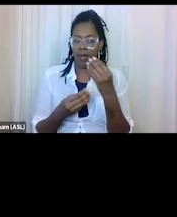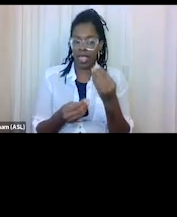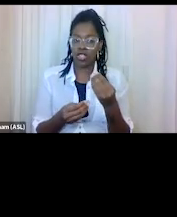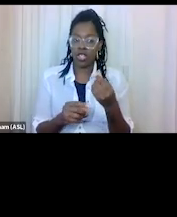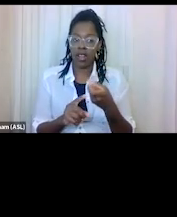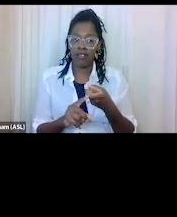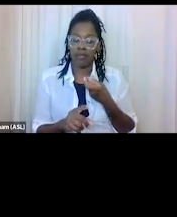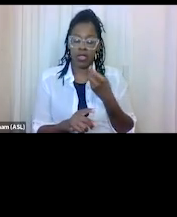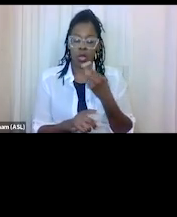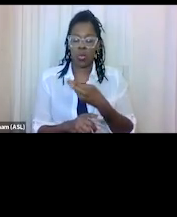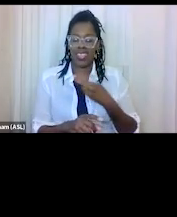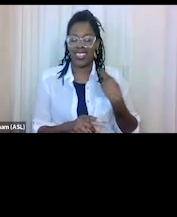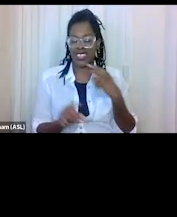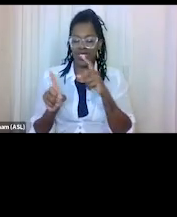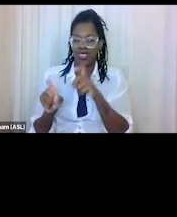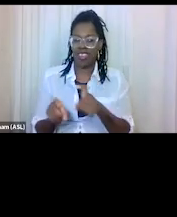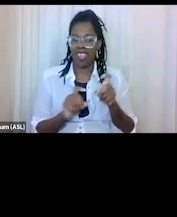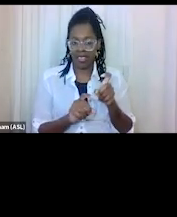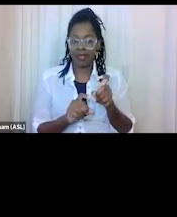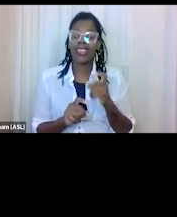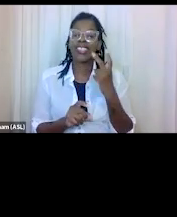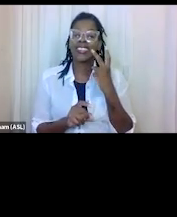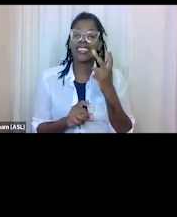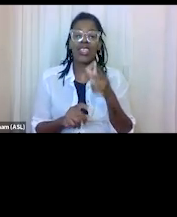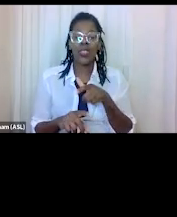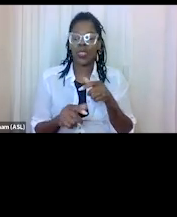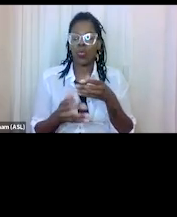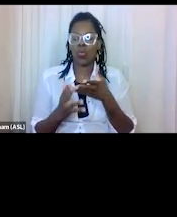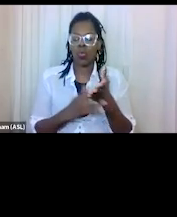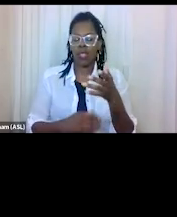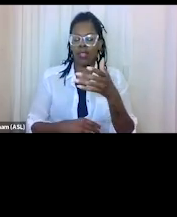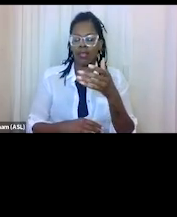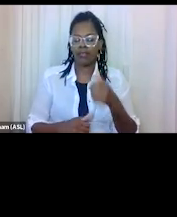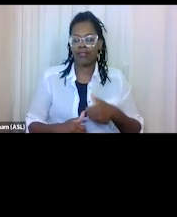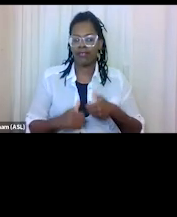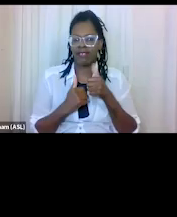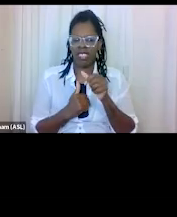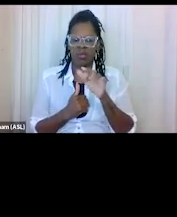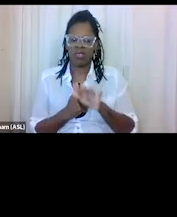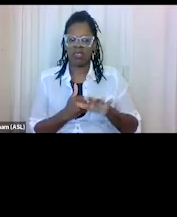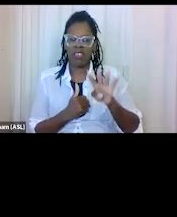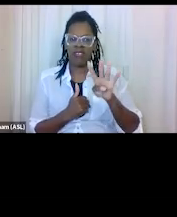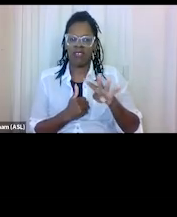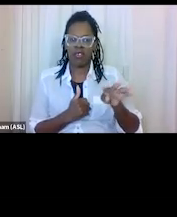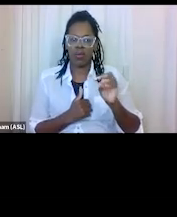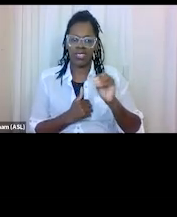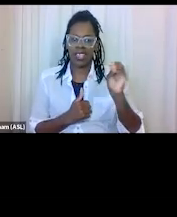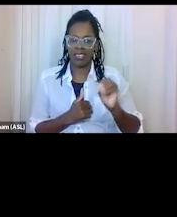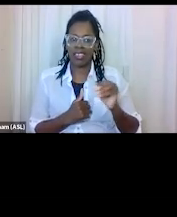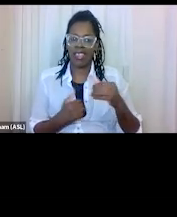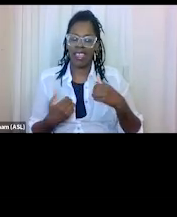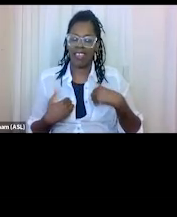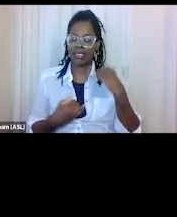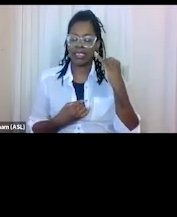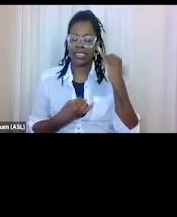Risk Survey data show that over the lifetime, around 44% of these youth will demonstrate some suicide